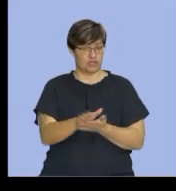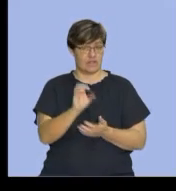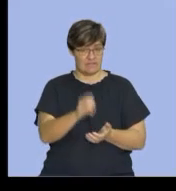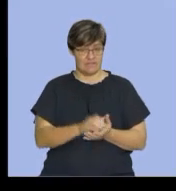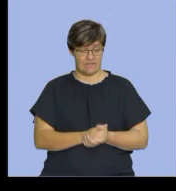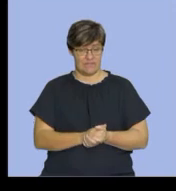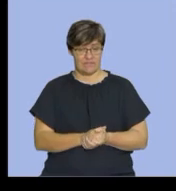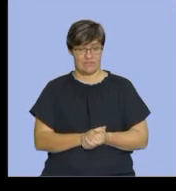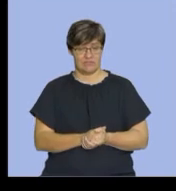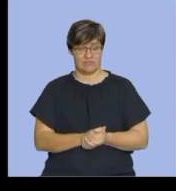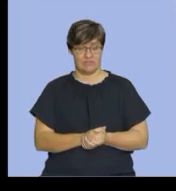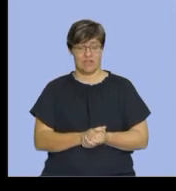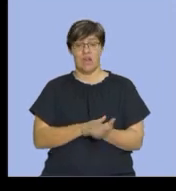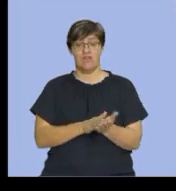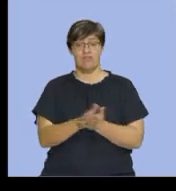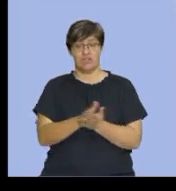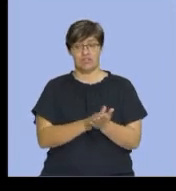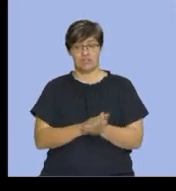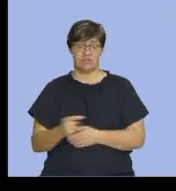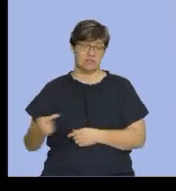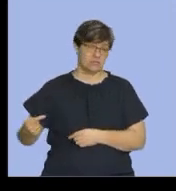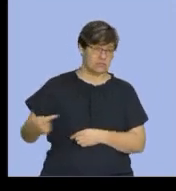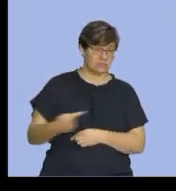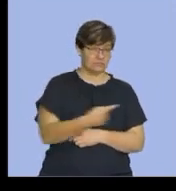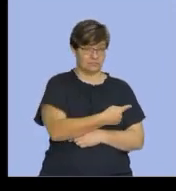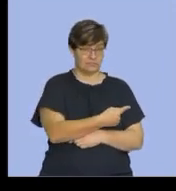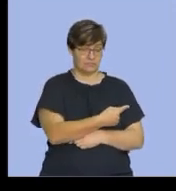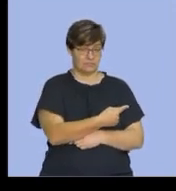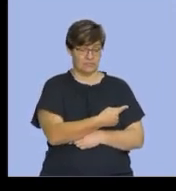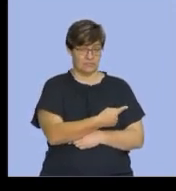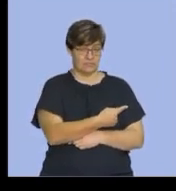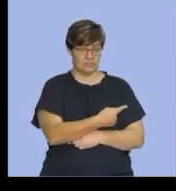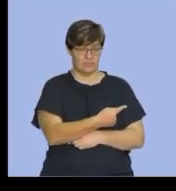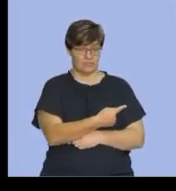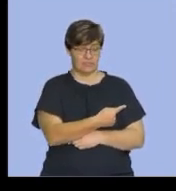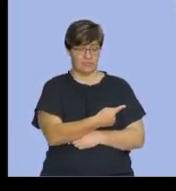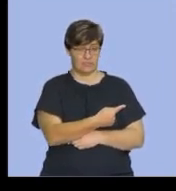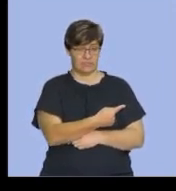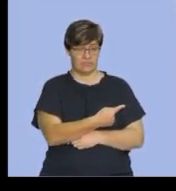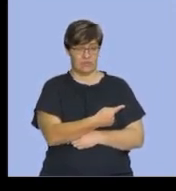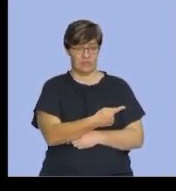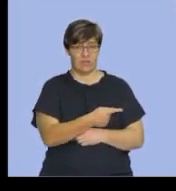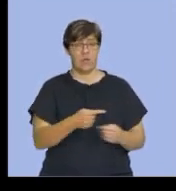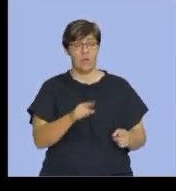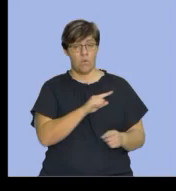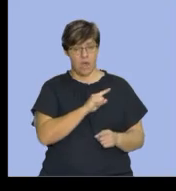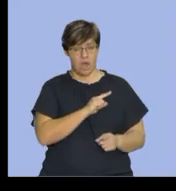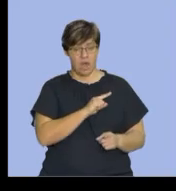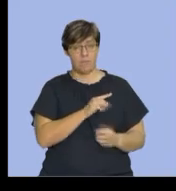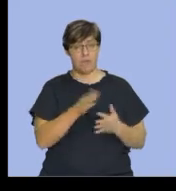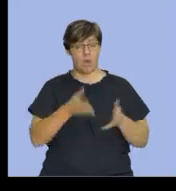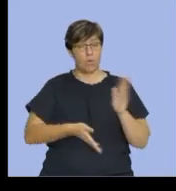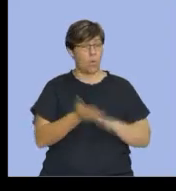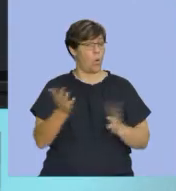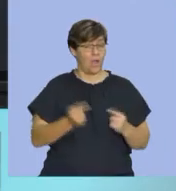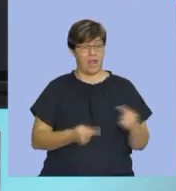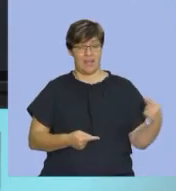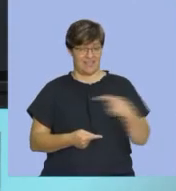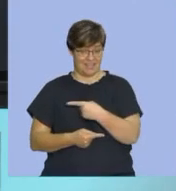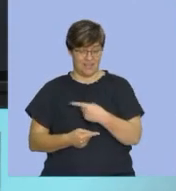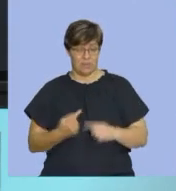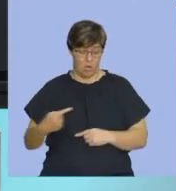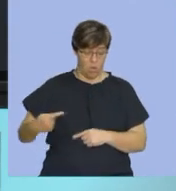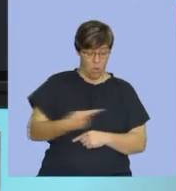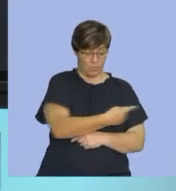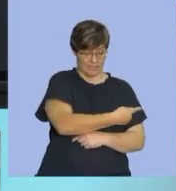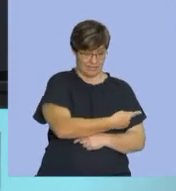Friction is going to oppose her motion. Now we've